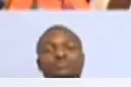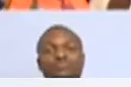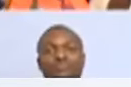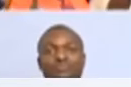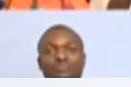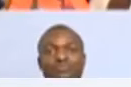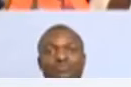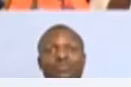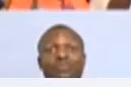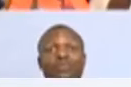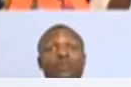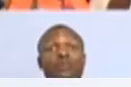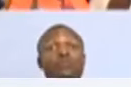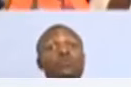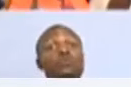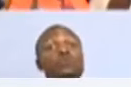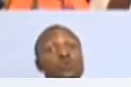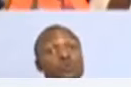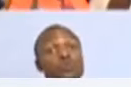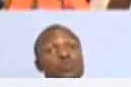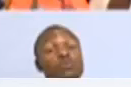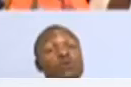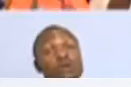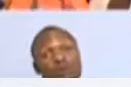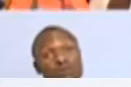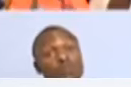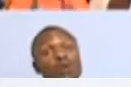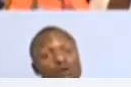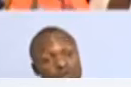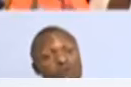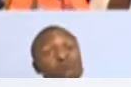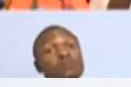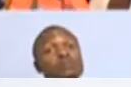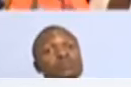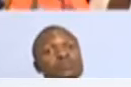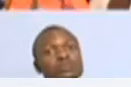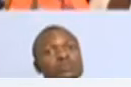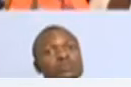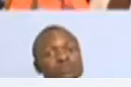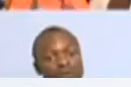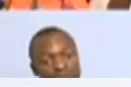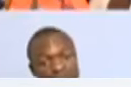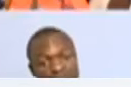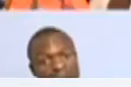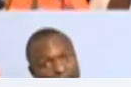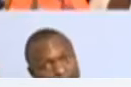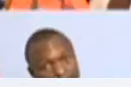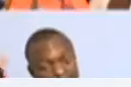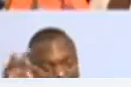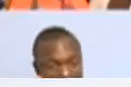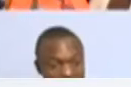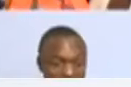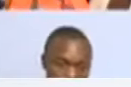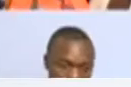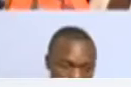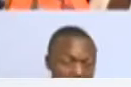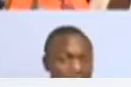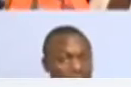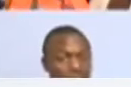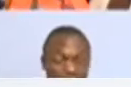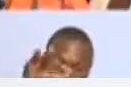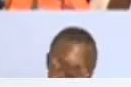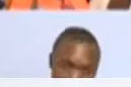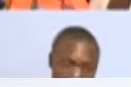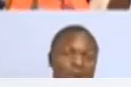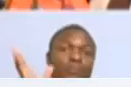We are mature enough to distinguish when we campaign for elections and when we serve the people. Once we are elected, Madam